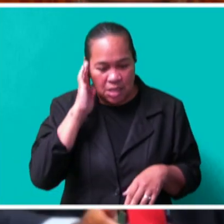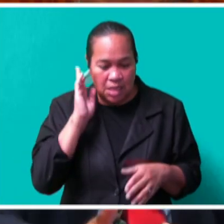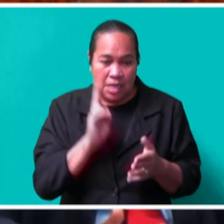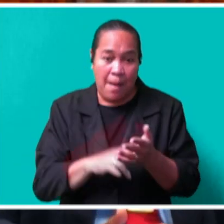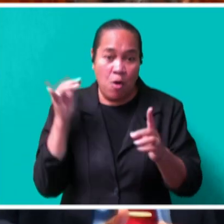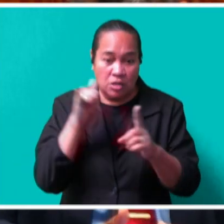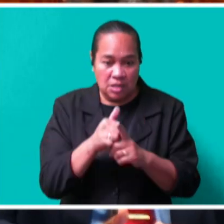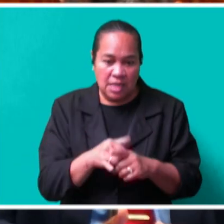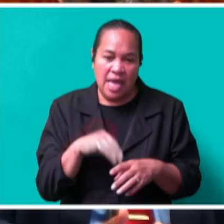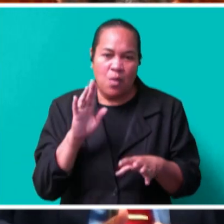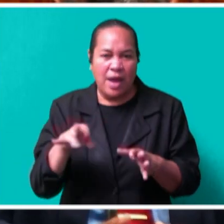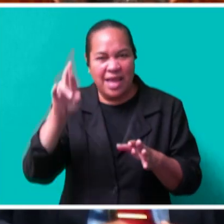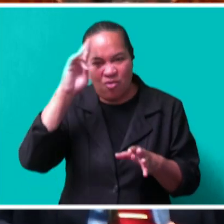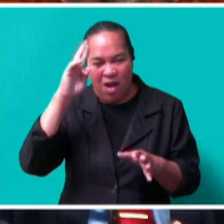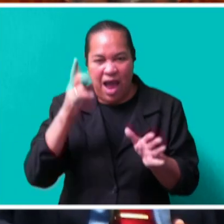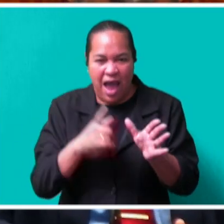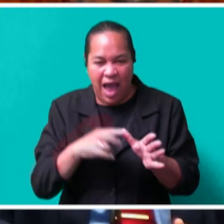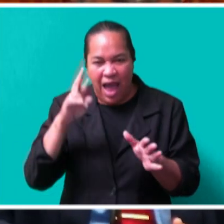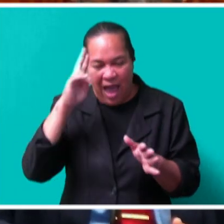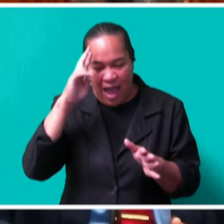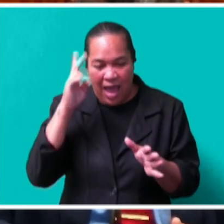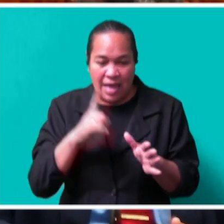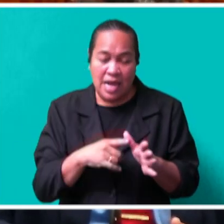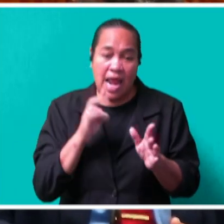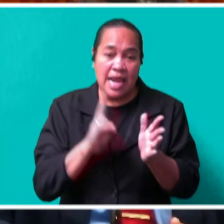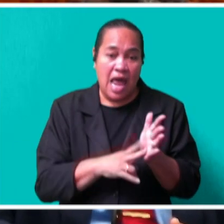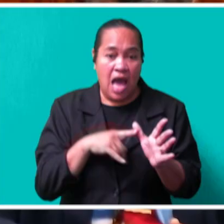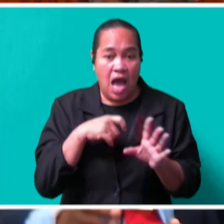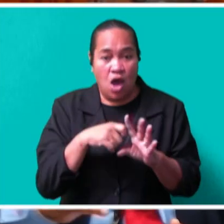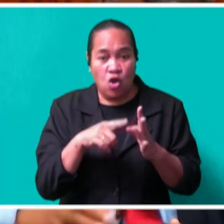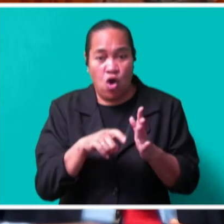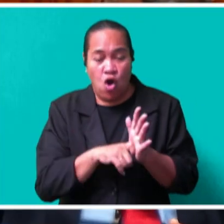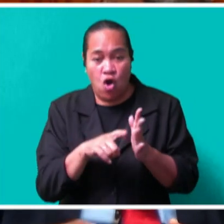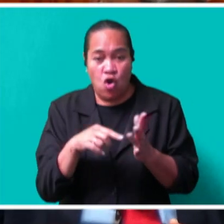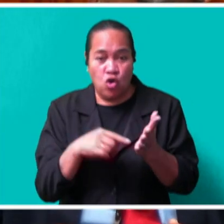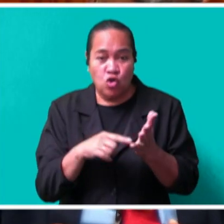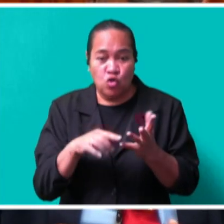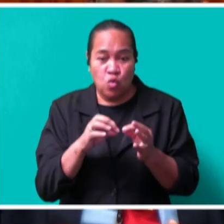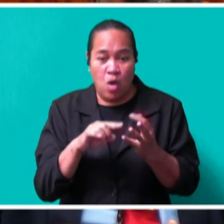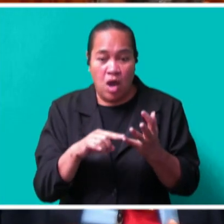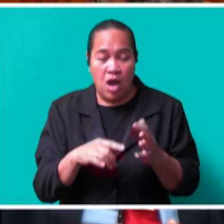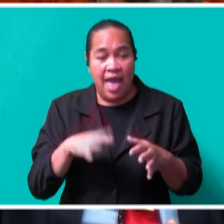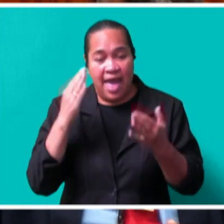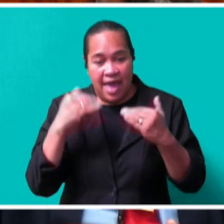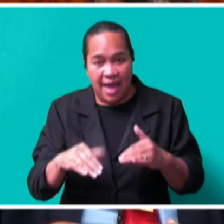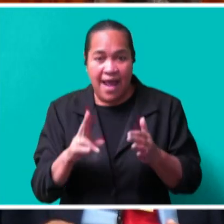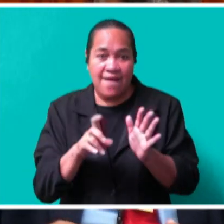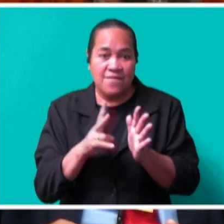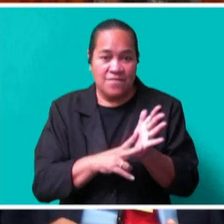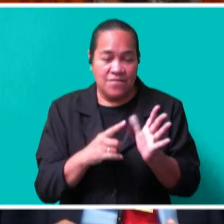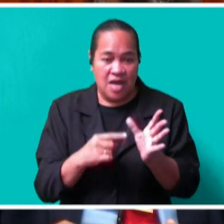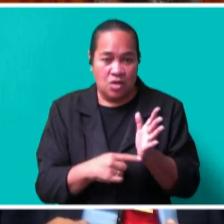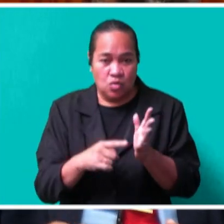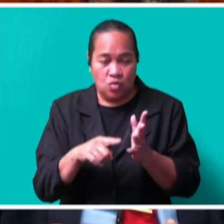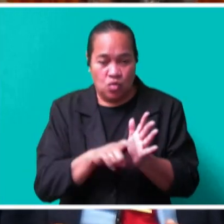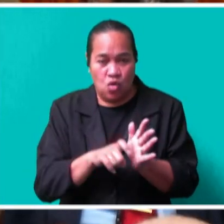Kortumbura, Namarai village in Kortumbu, Vanuatu village in Waturoa, Kanakana